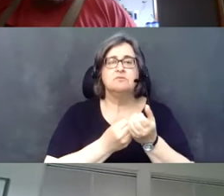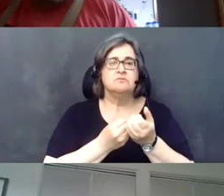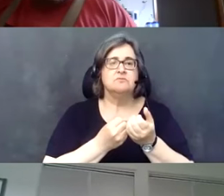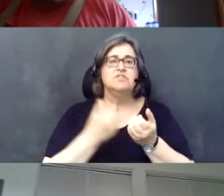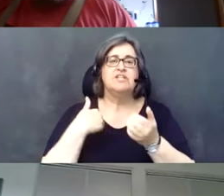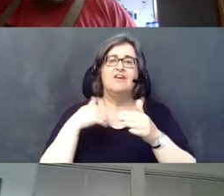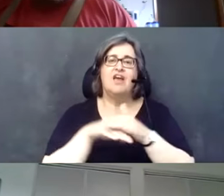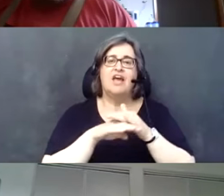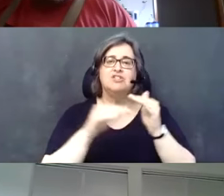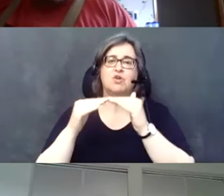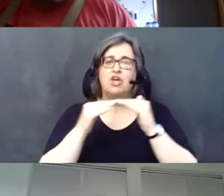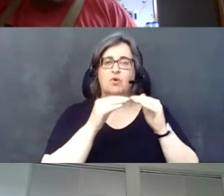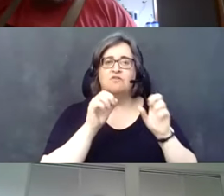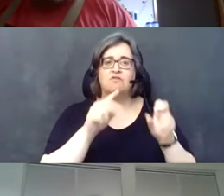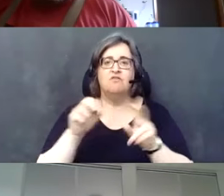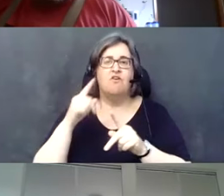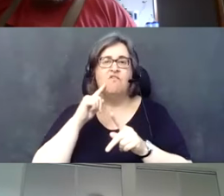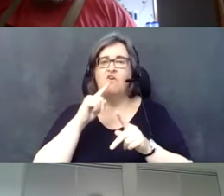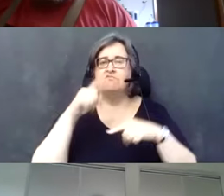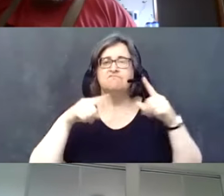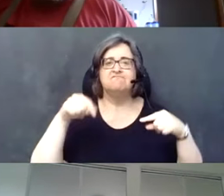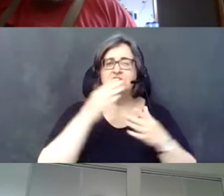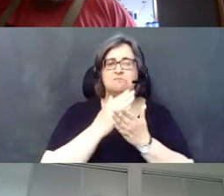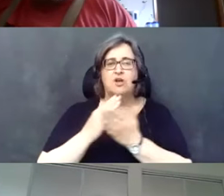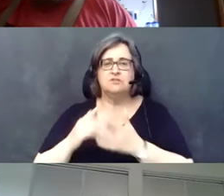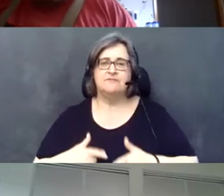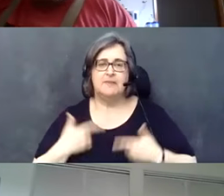equal opportunities in all aspects of life.